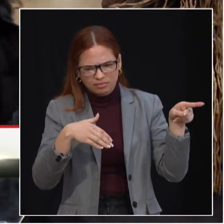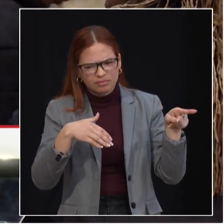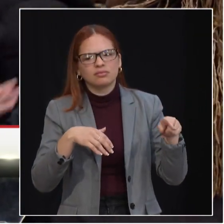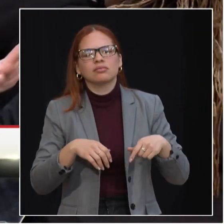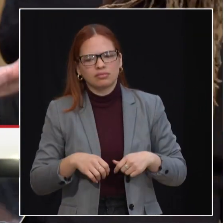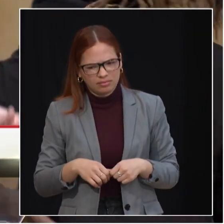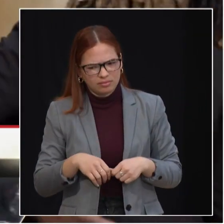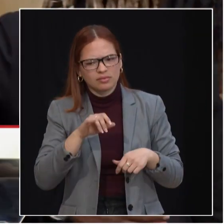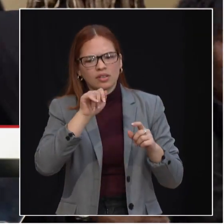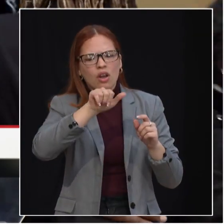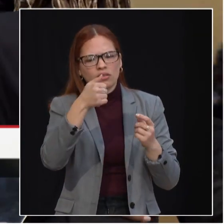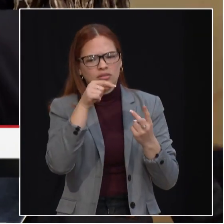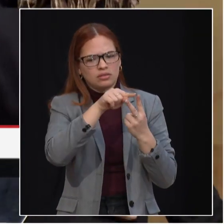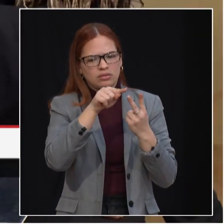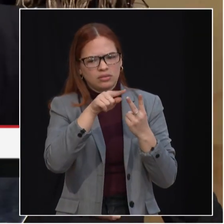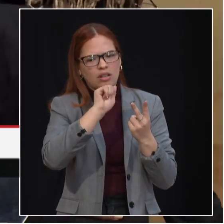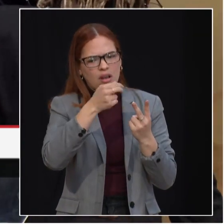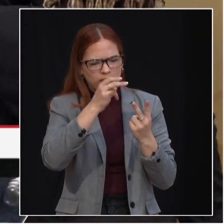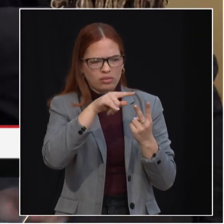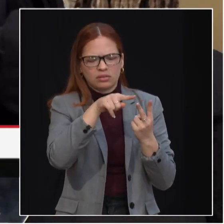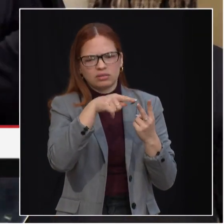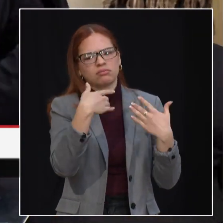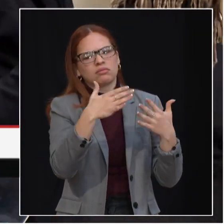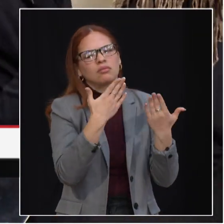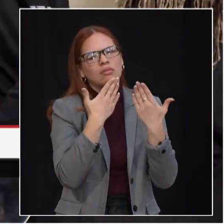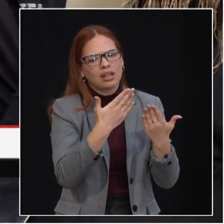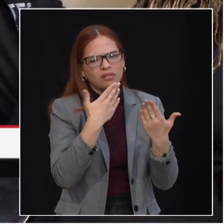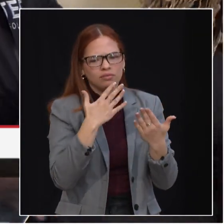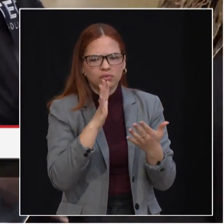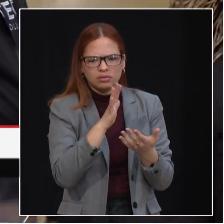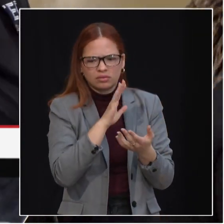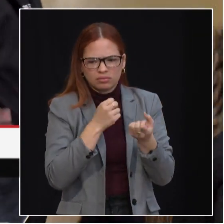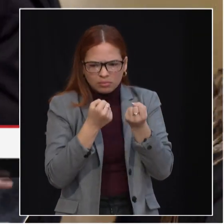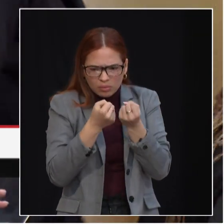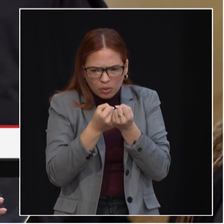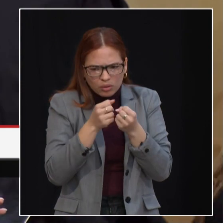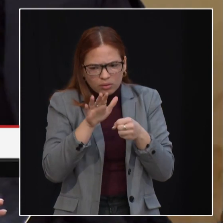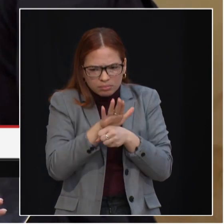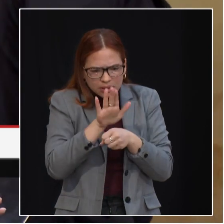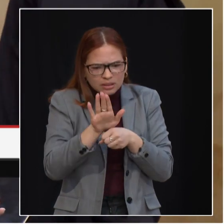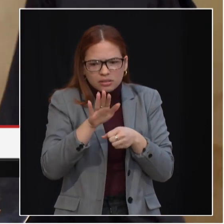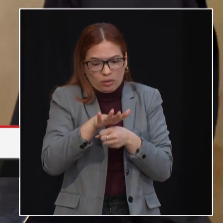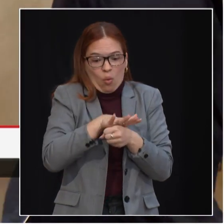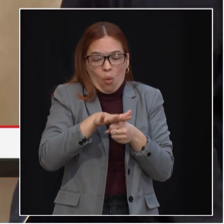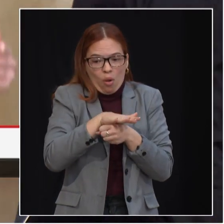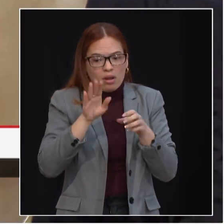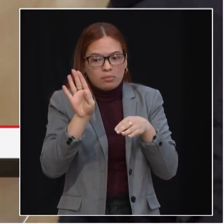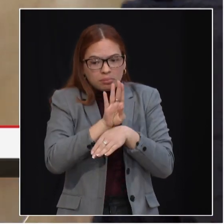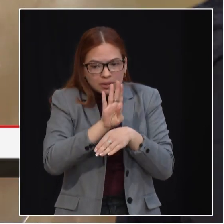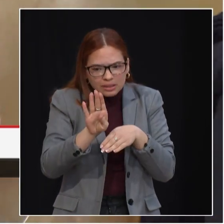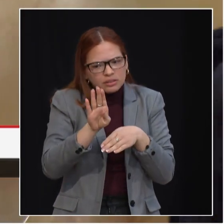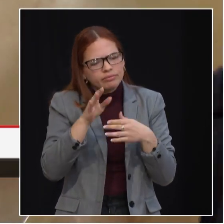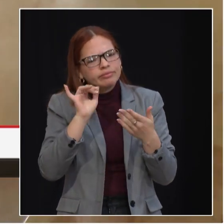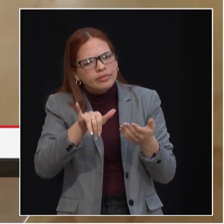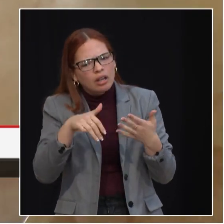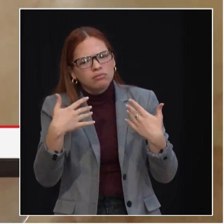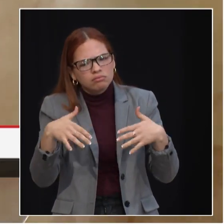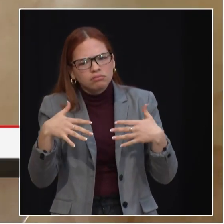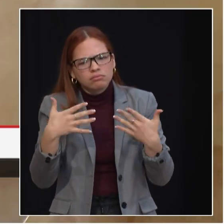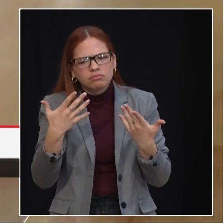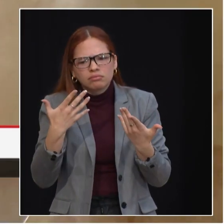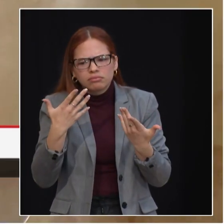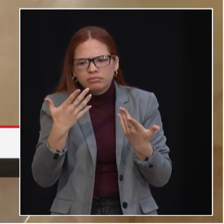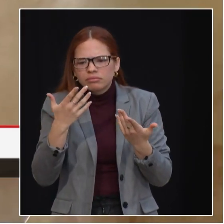As we heard from April, supporting our small businesses is about so much more than the goods and the services